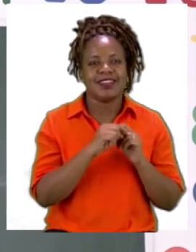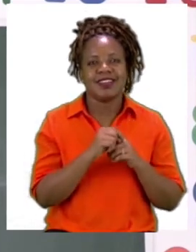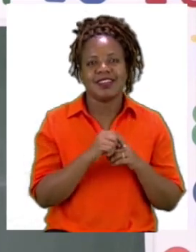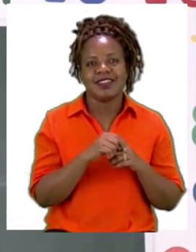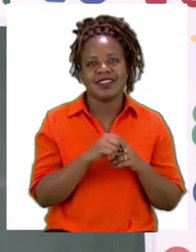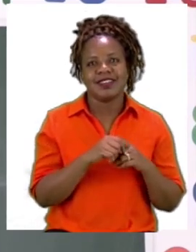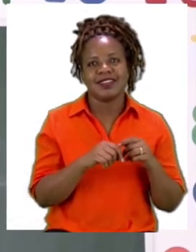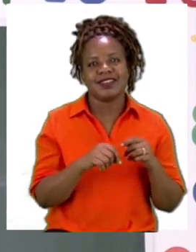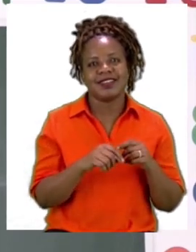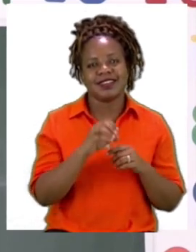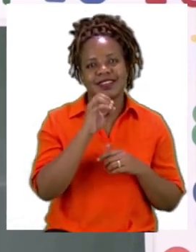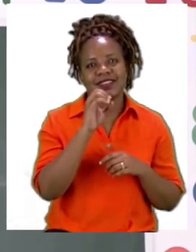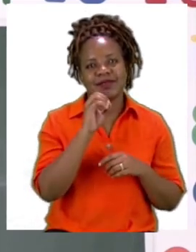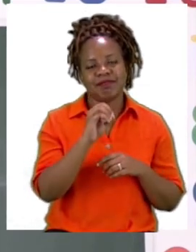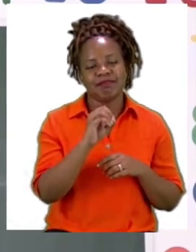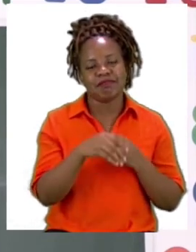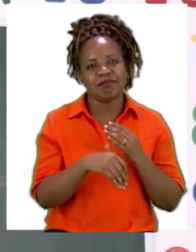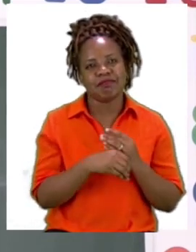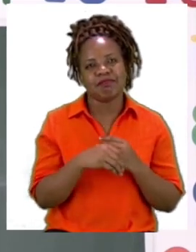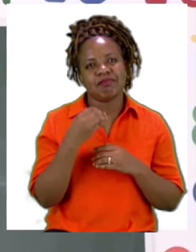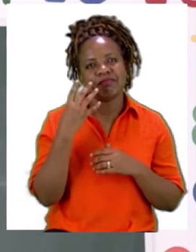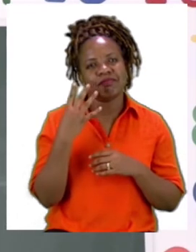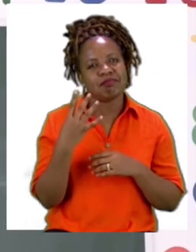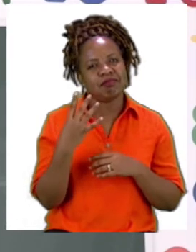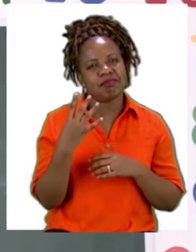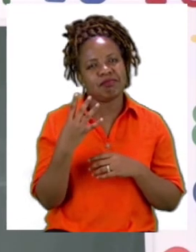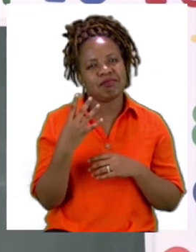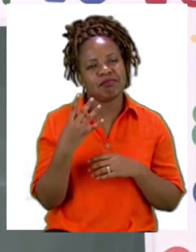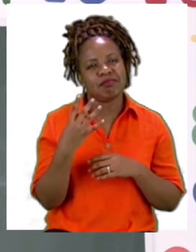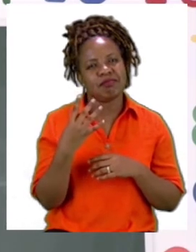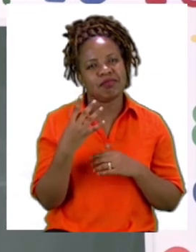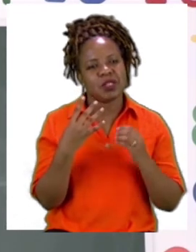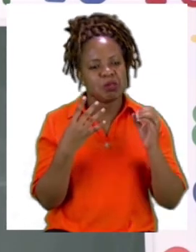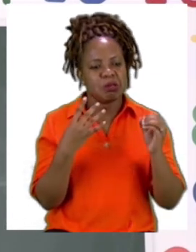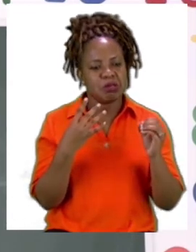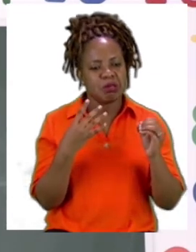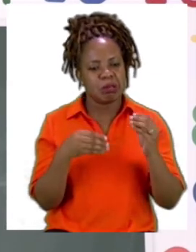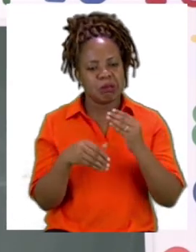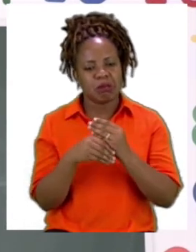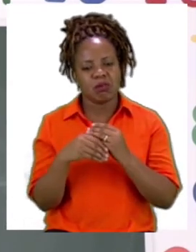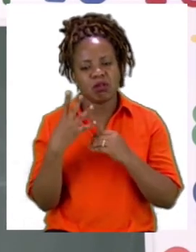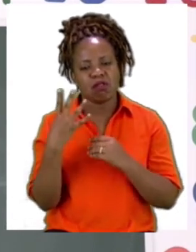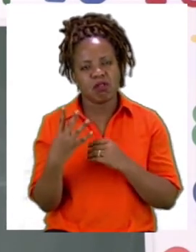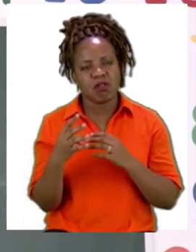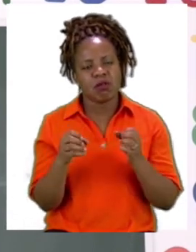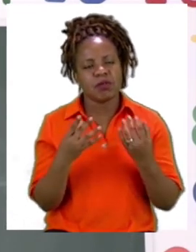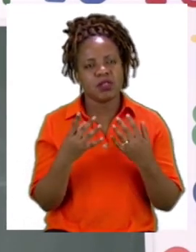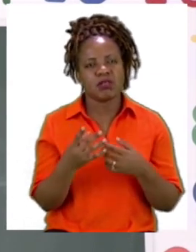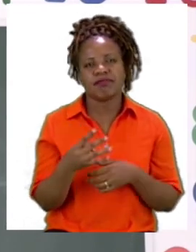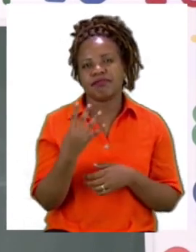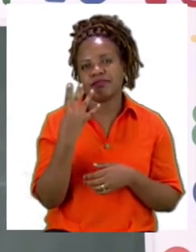0 plus 4. We have 0 and now we add 4. So our